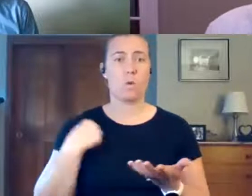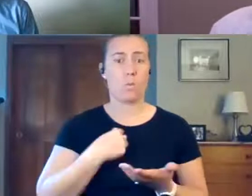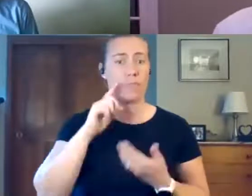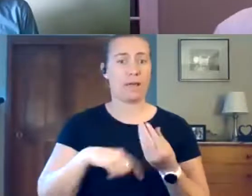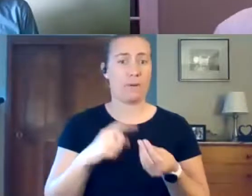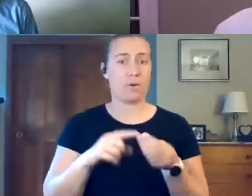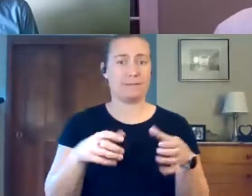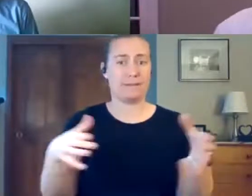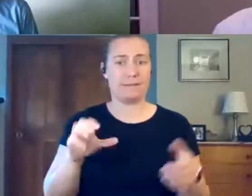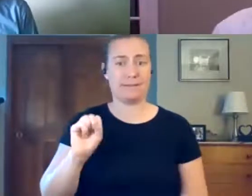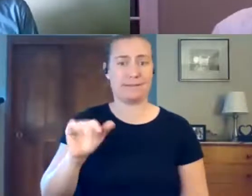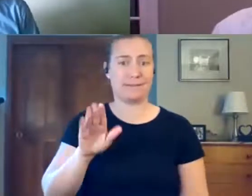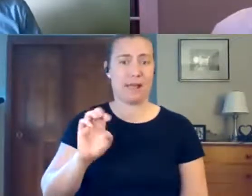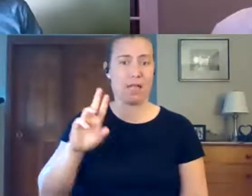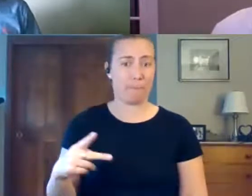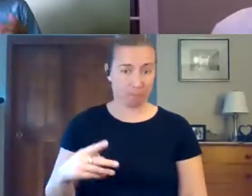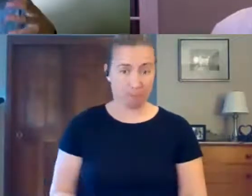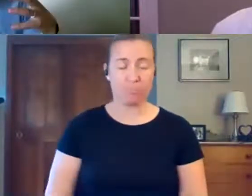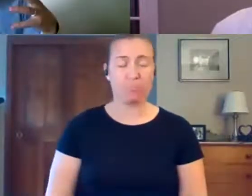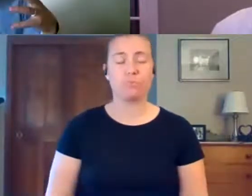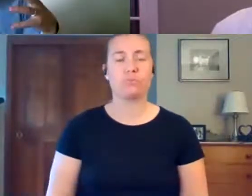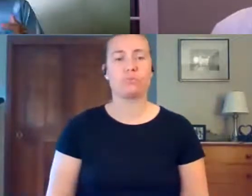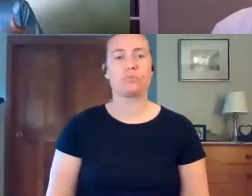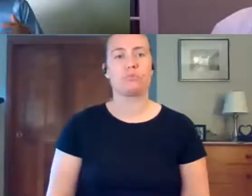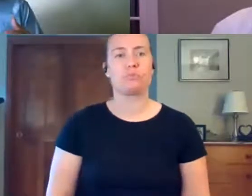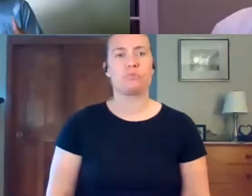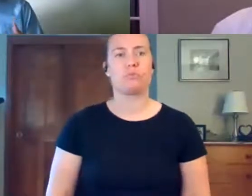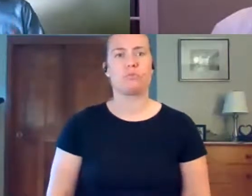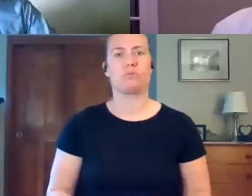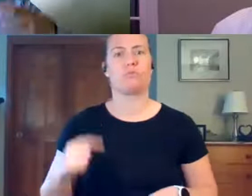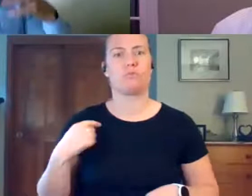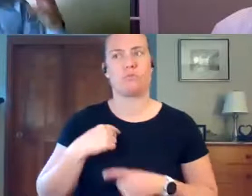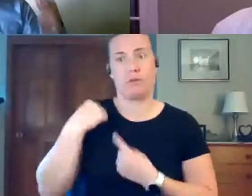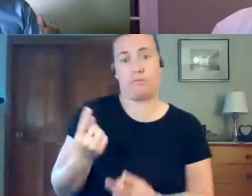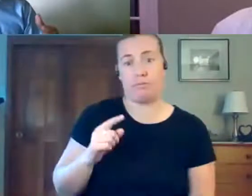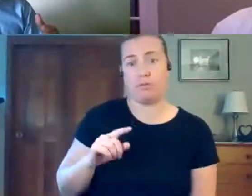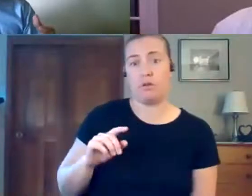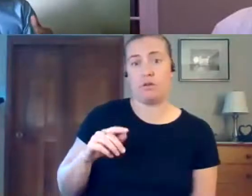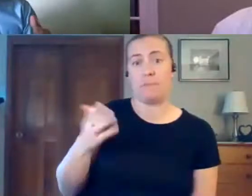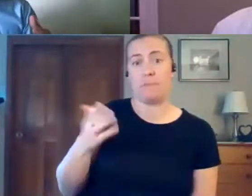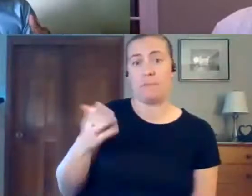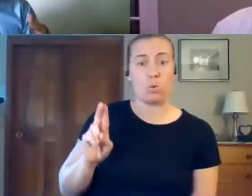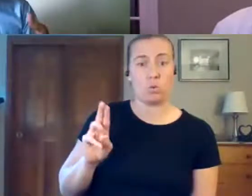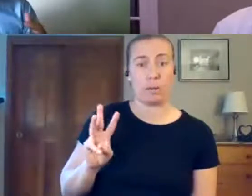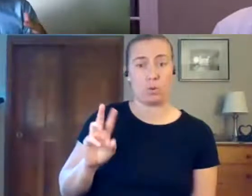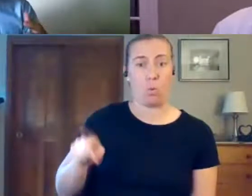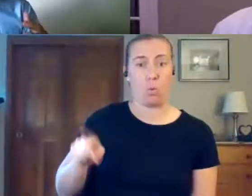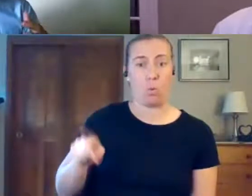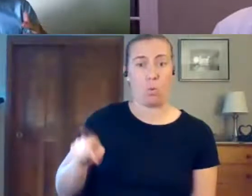right now, because we've already gone from UW only to another